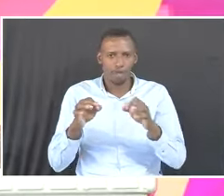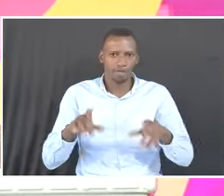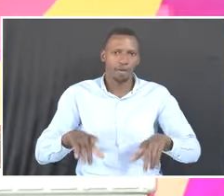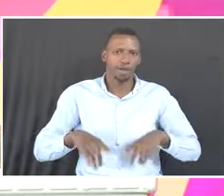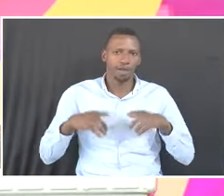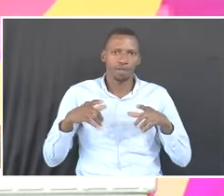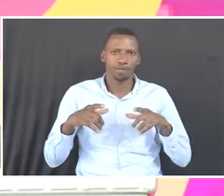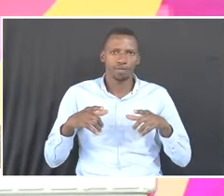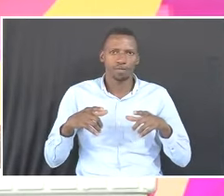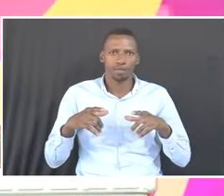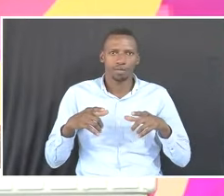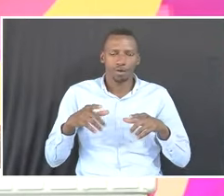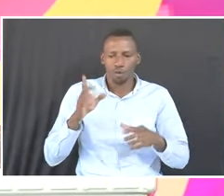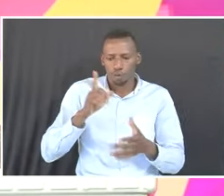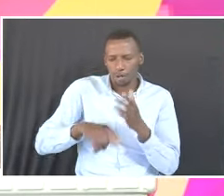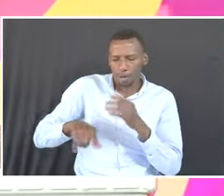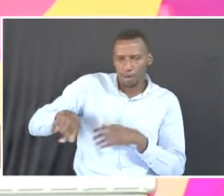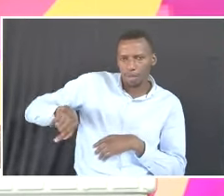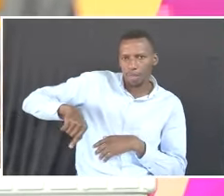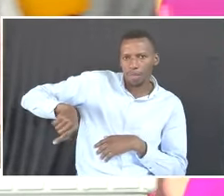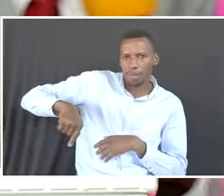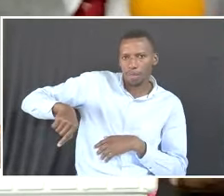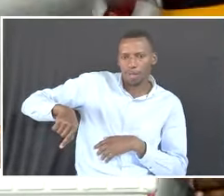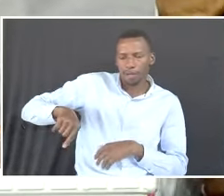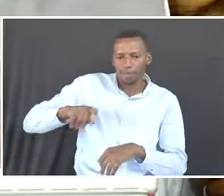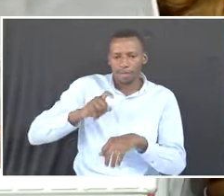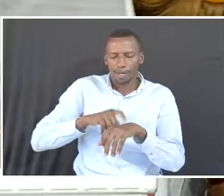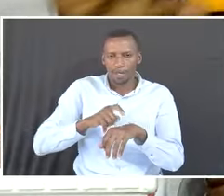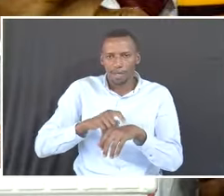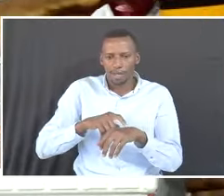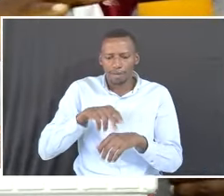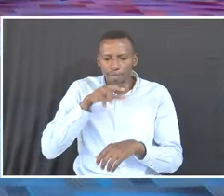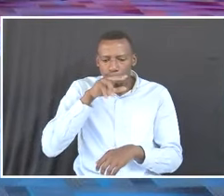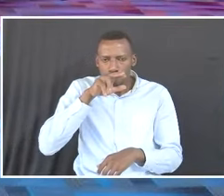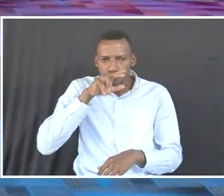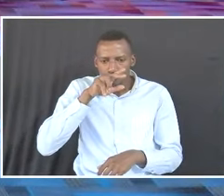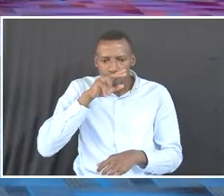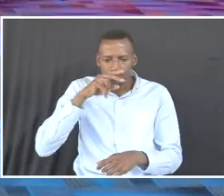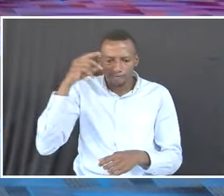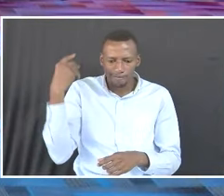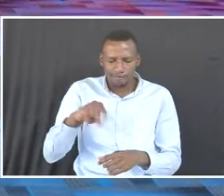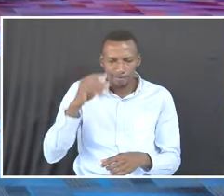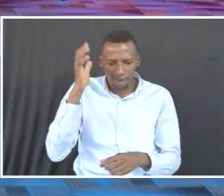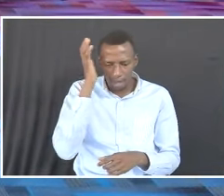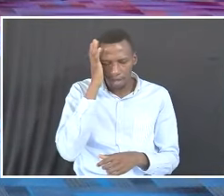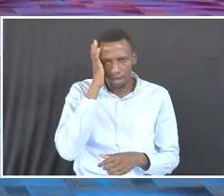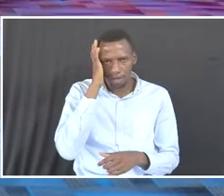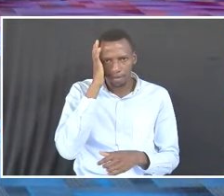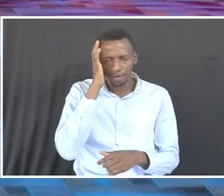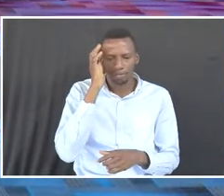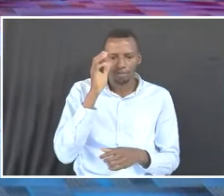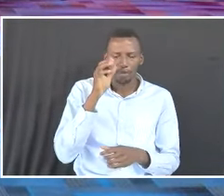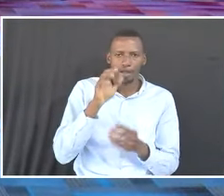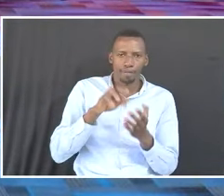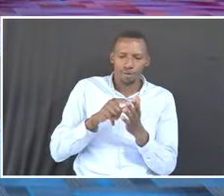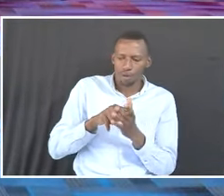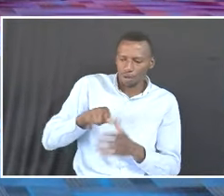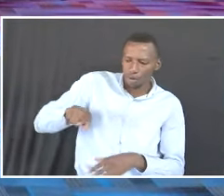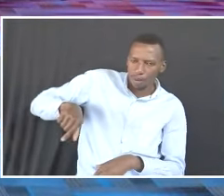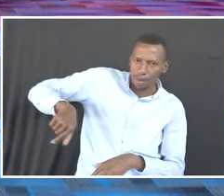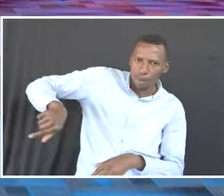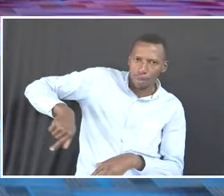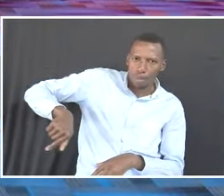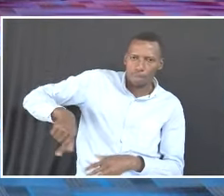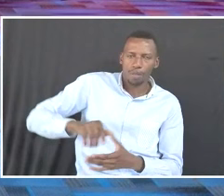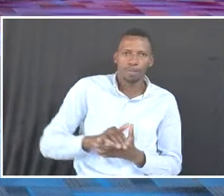ever watched, for those who have killed snakes, when the head is dead completely, the tail is wagging. Dear people of